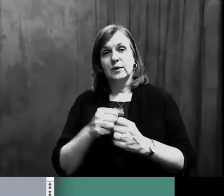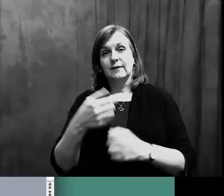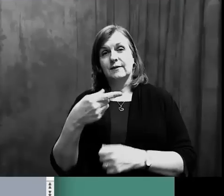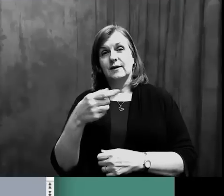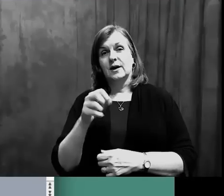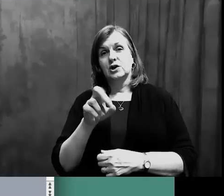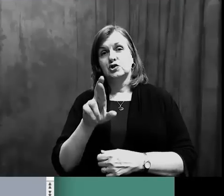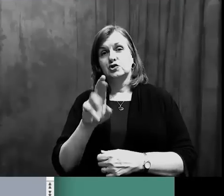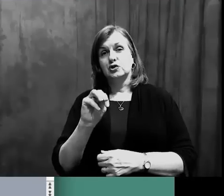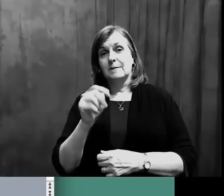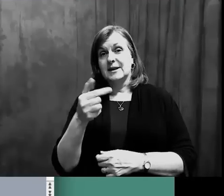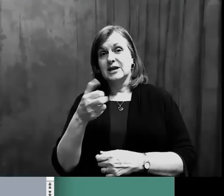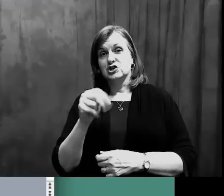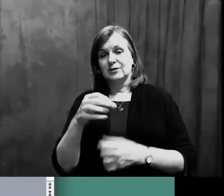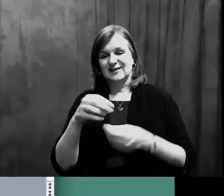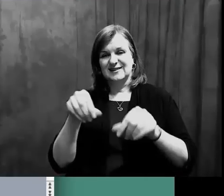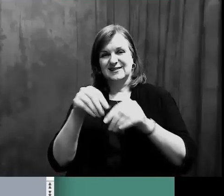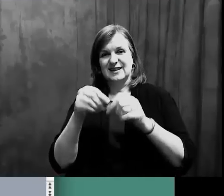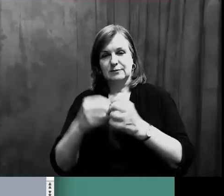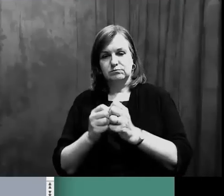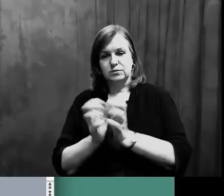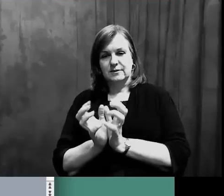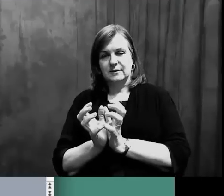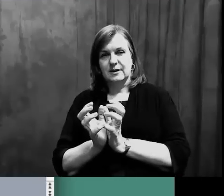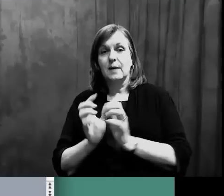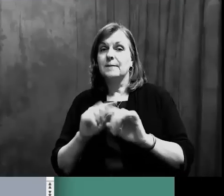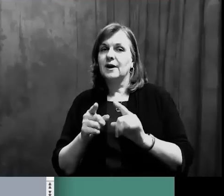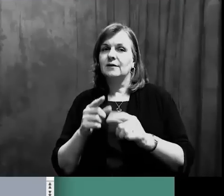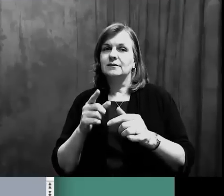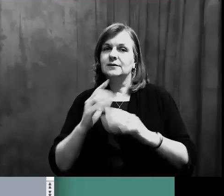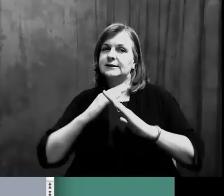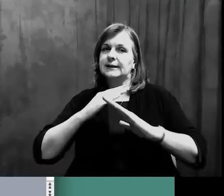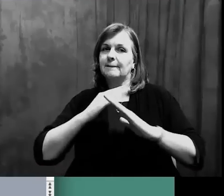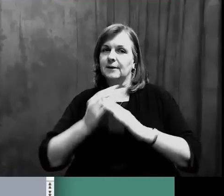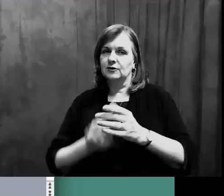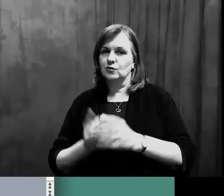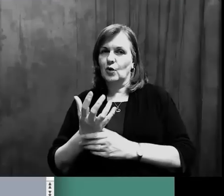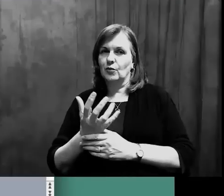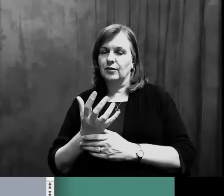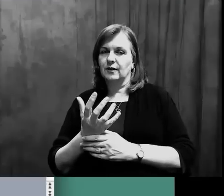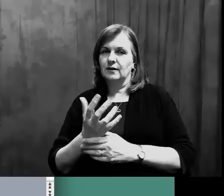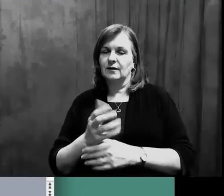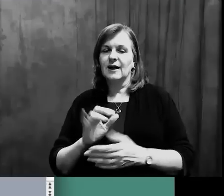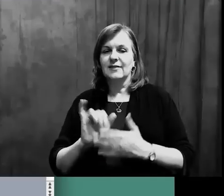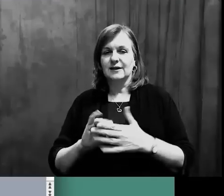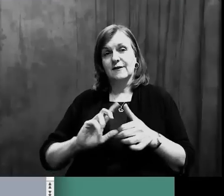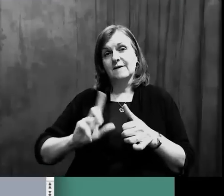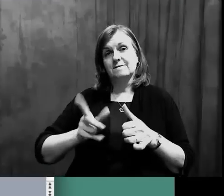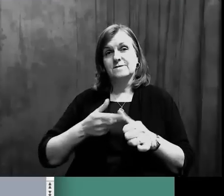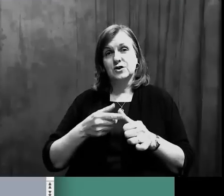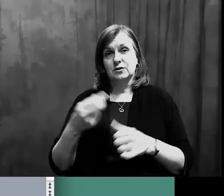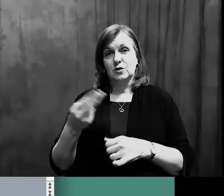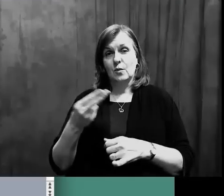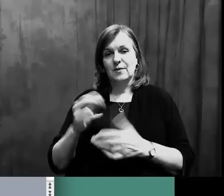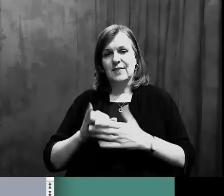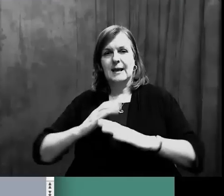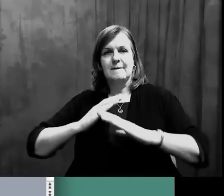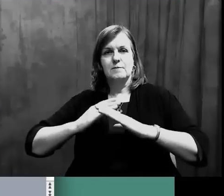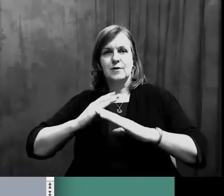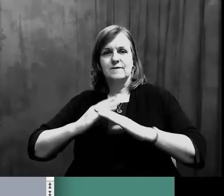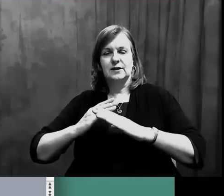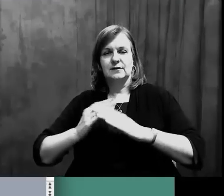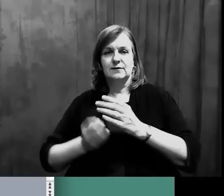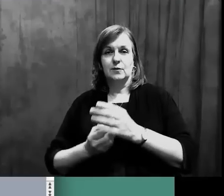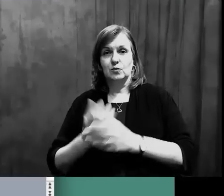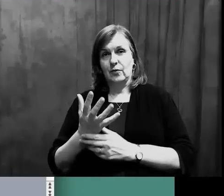ABA actually helps us with germination and inhibits growth. So this is the first hormone that we